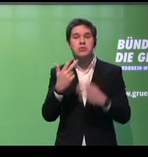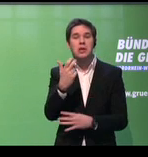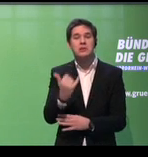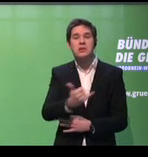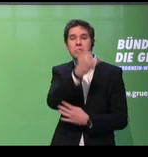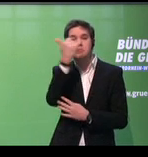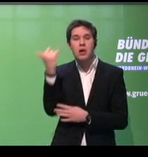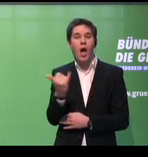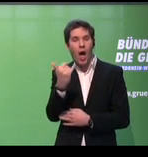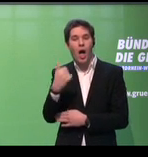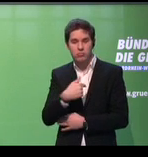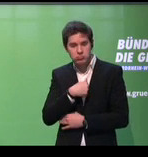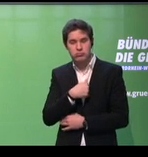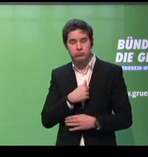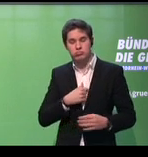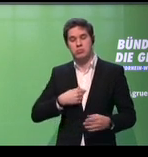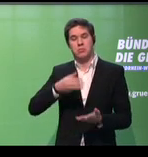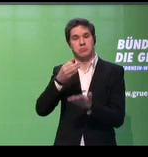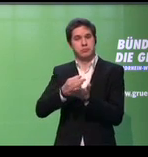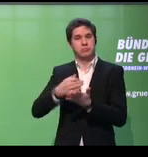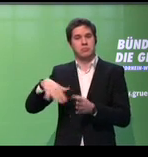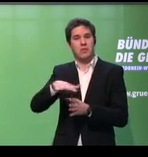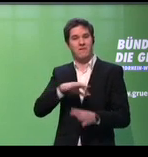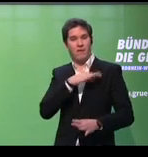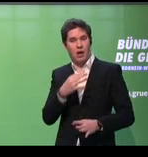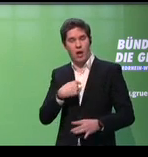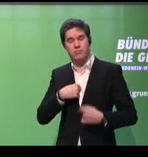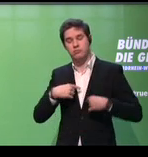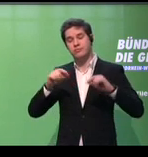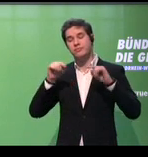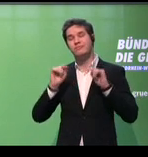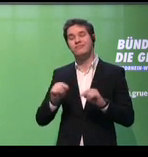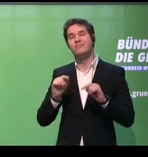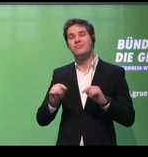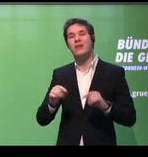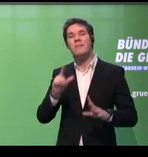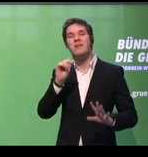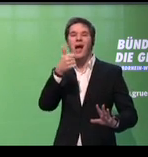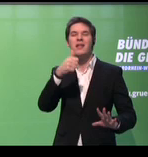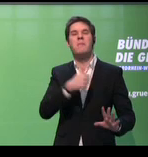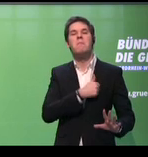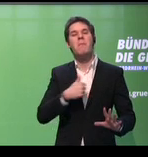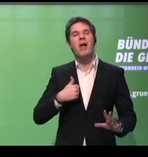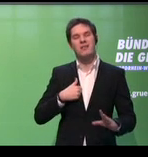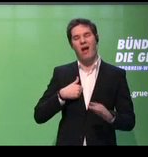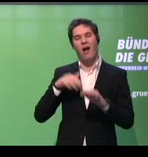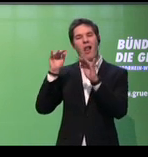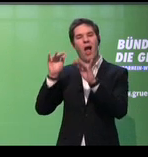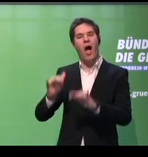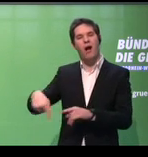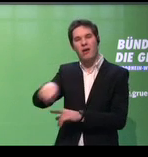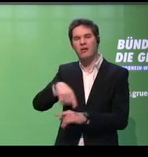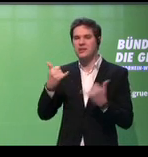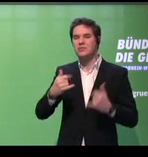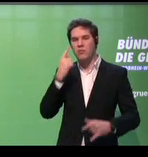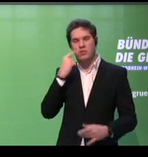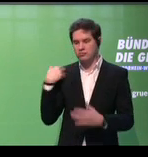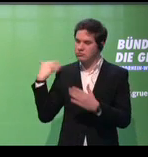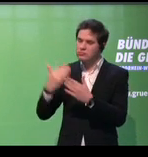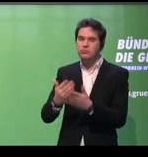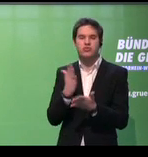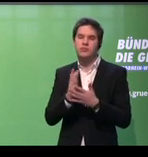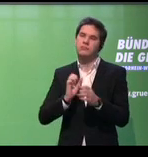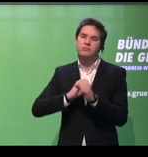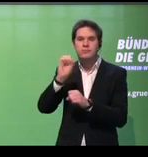fight against the military camp. As unionists, I've been fighting also with a lot of people all over the world to fight for